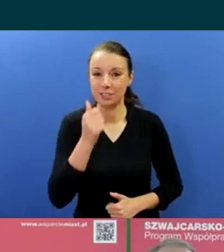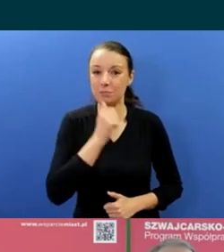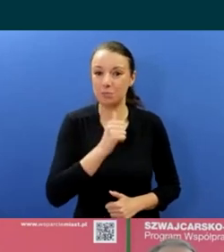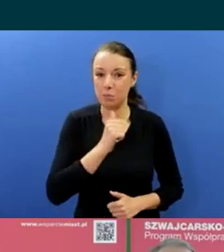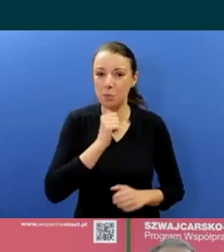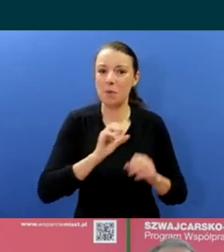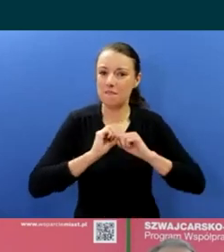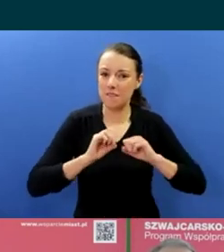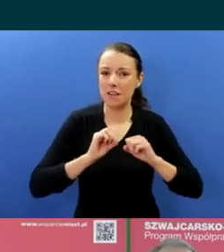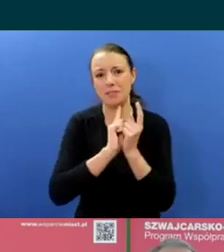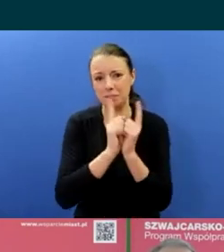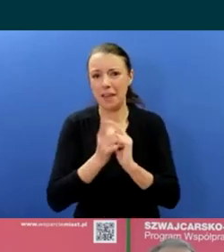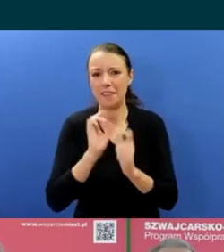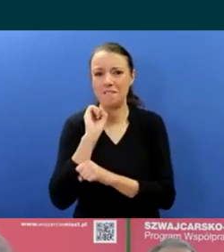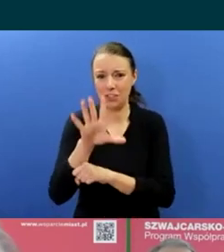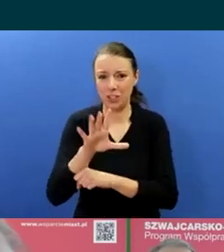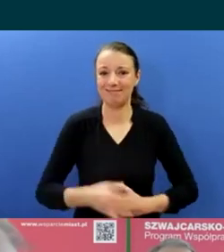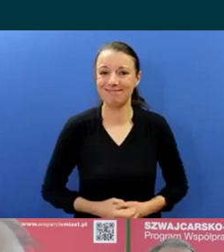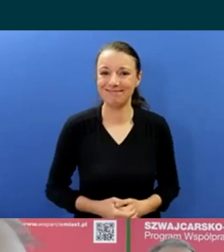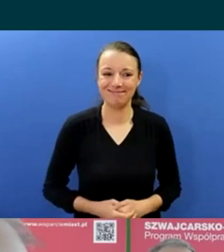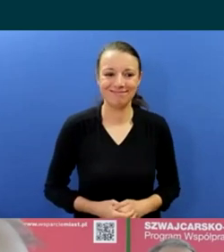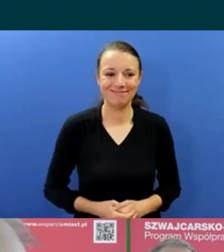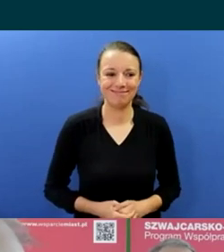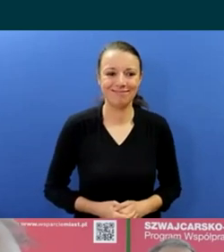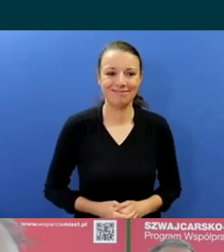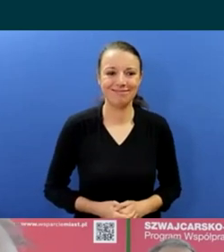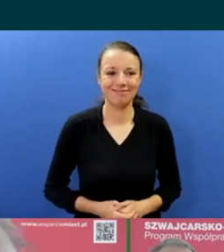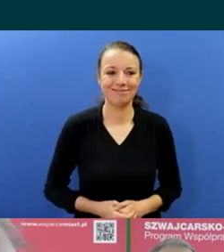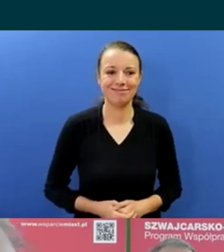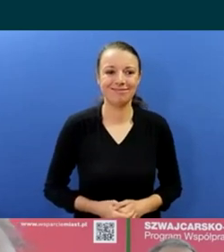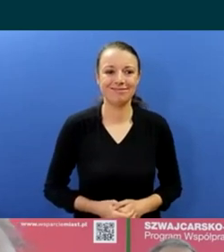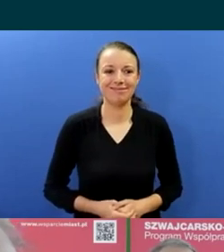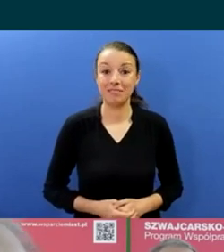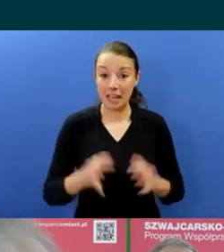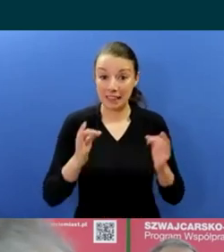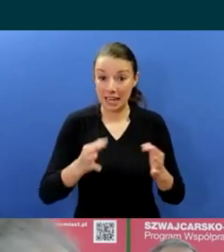Referentenansicht ausblenden. Is it different now? Better now?